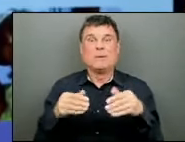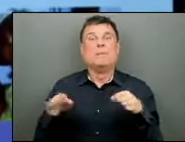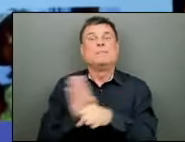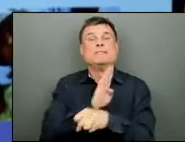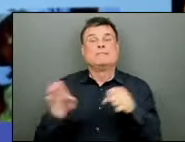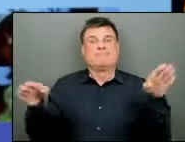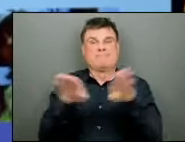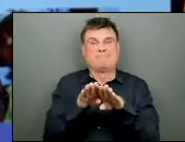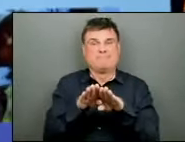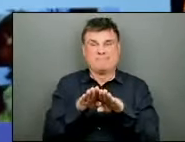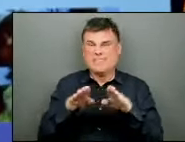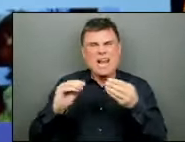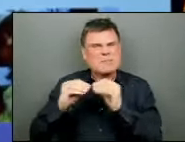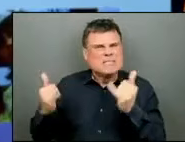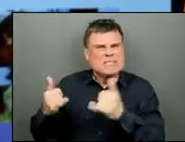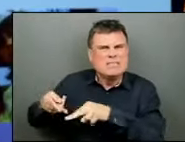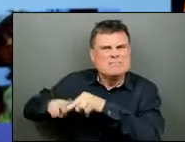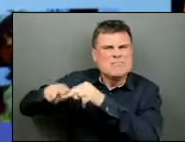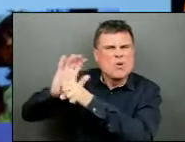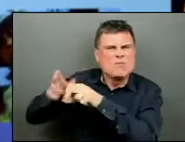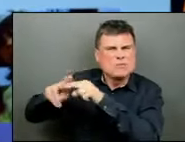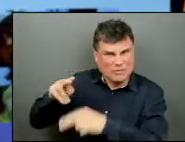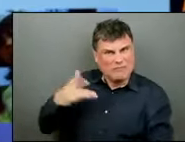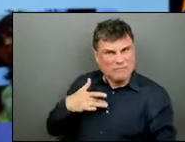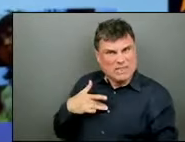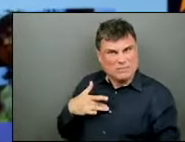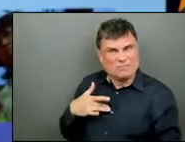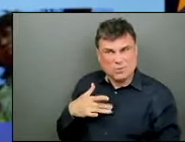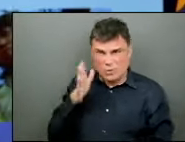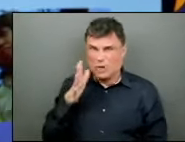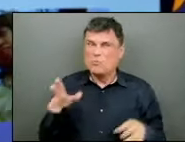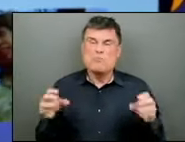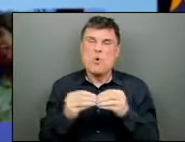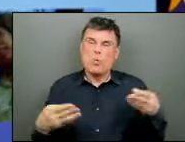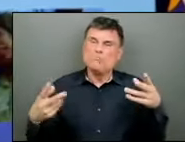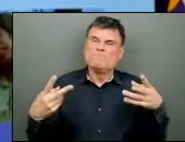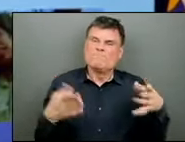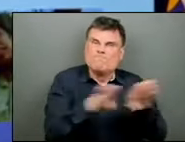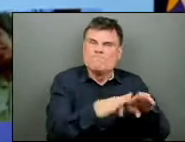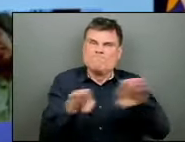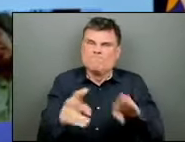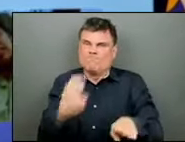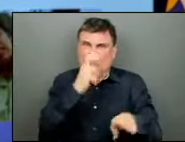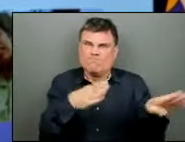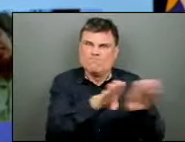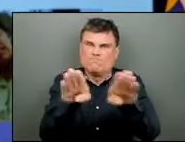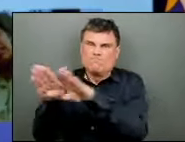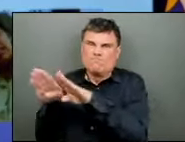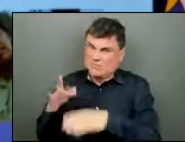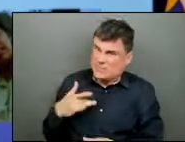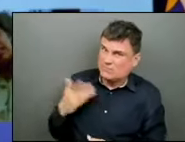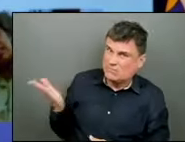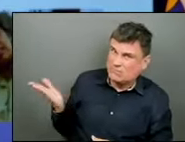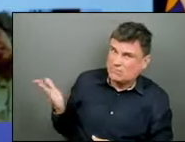we'll see an extension or perhaps even stricter restrictions come once that deadline is up? Thank you, Tanya, for the question. And we